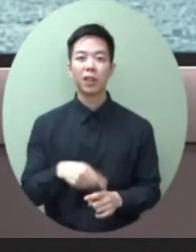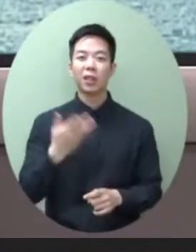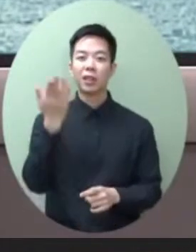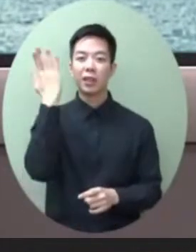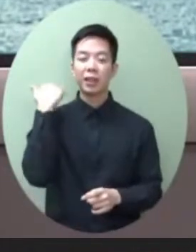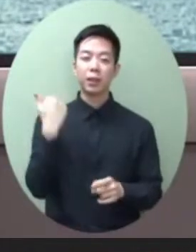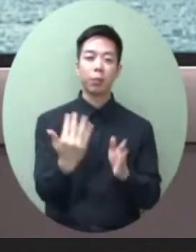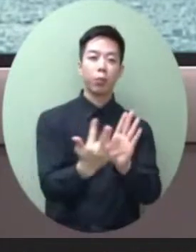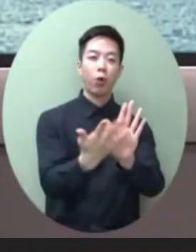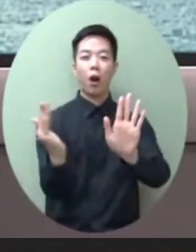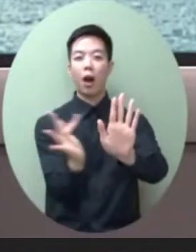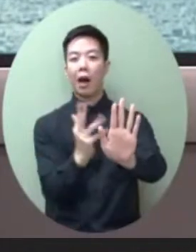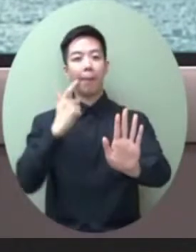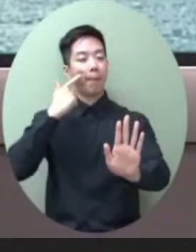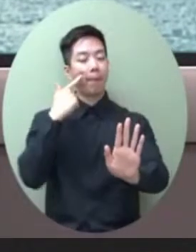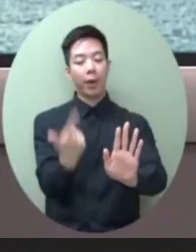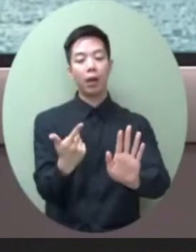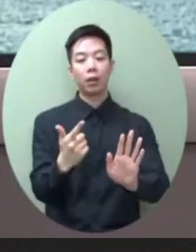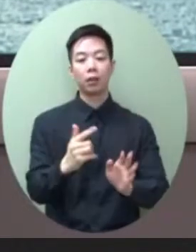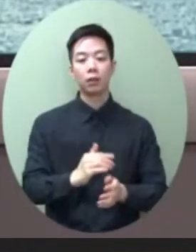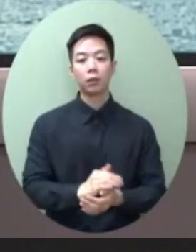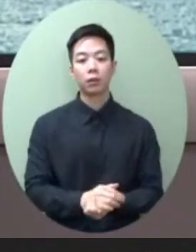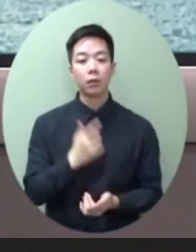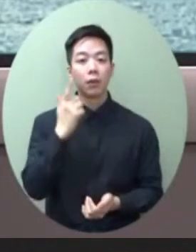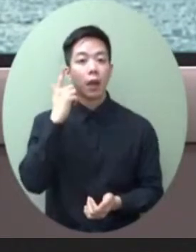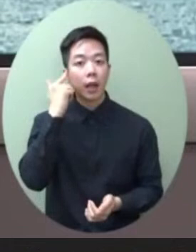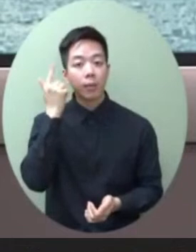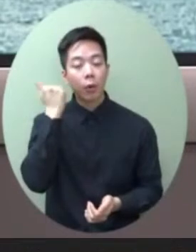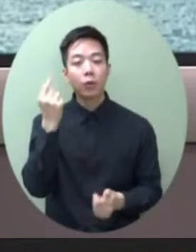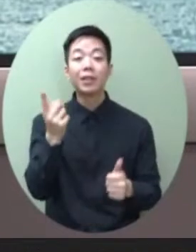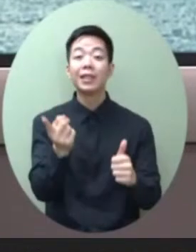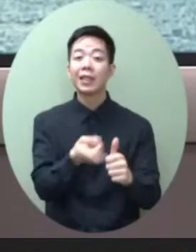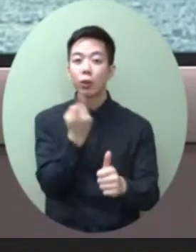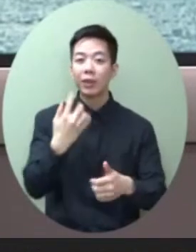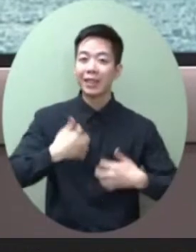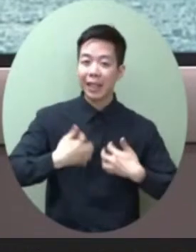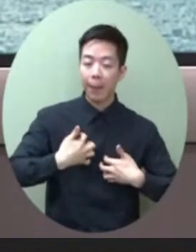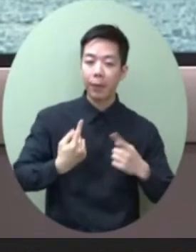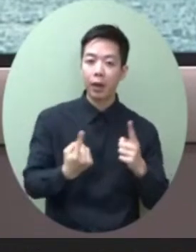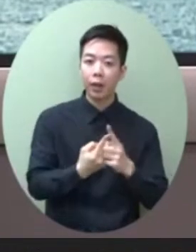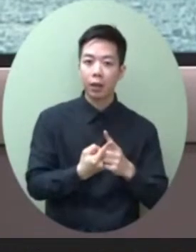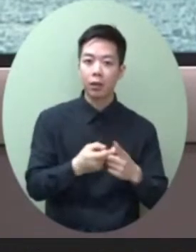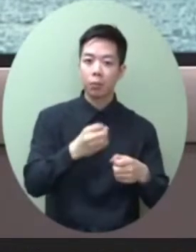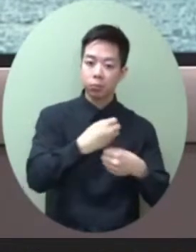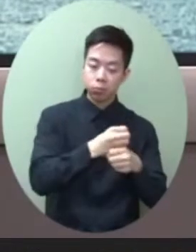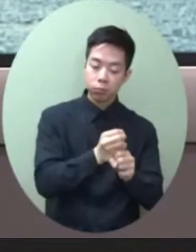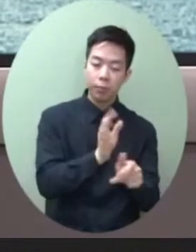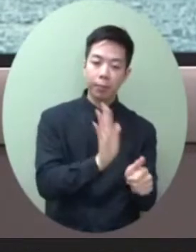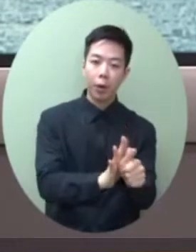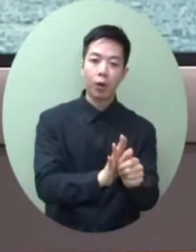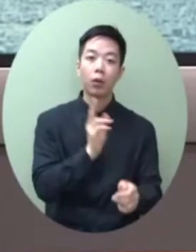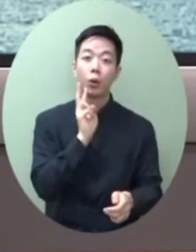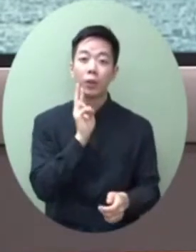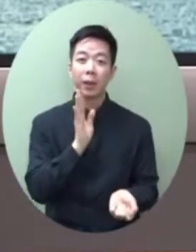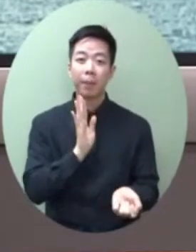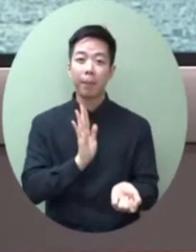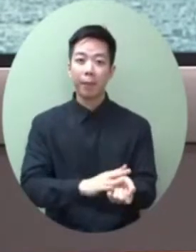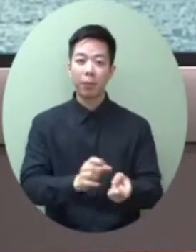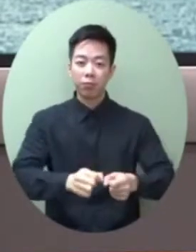Well, yeah, because previously there were a long queue in various places, so we tend to actually